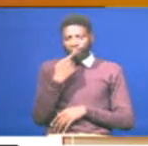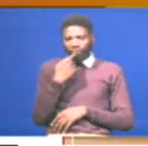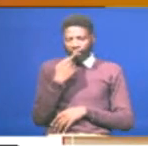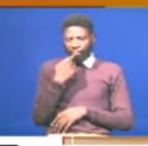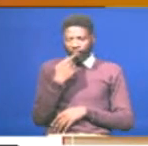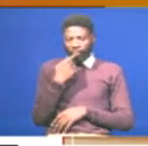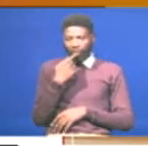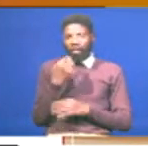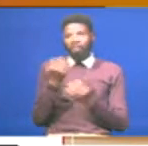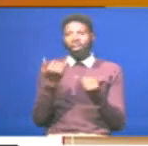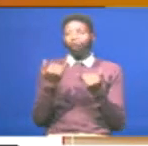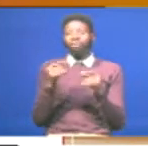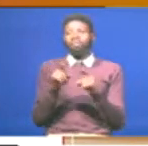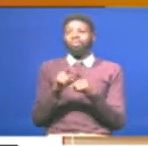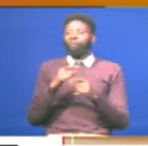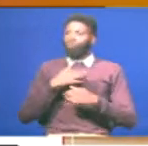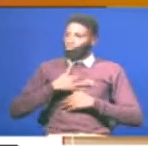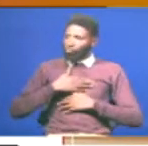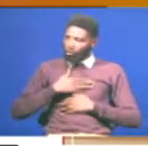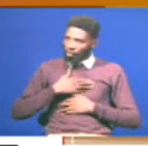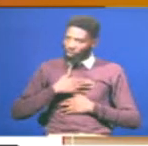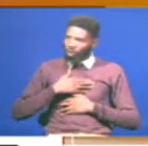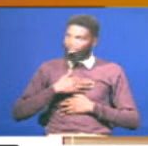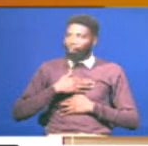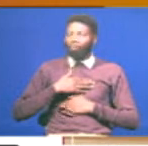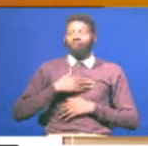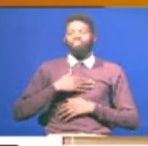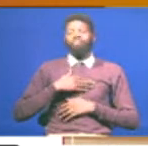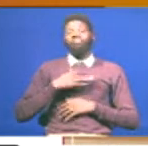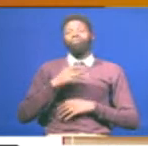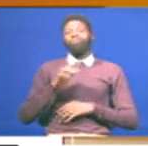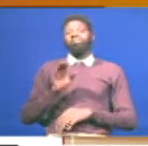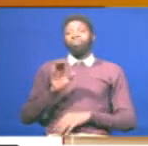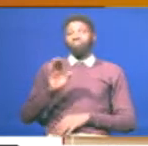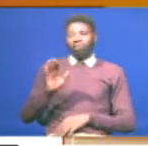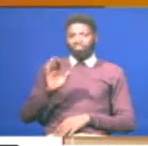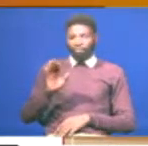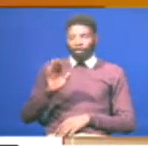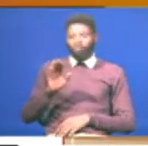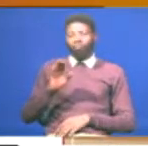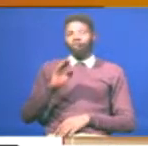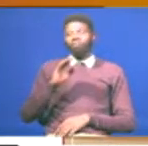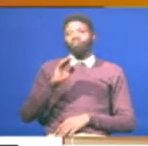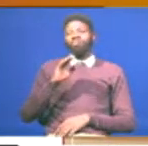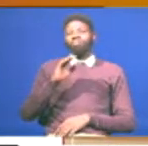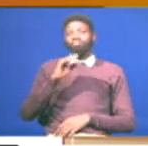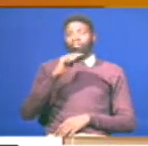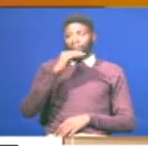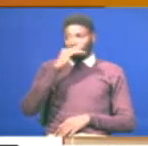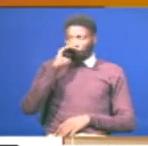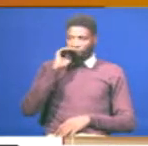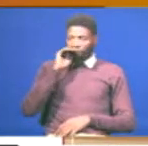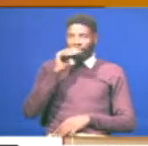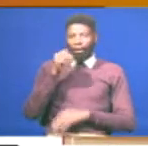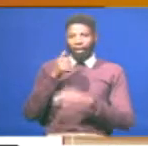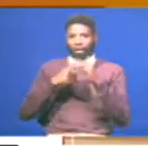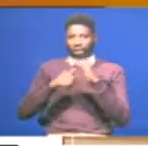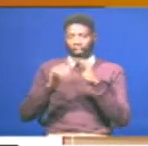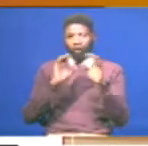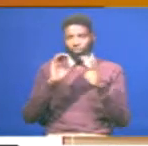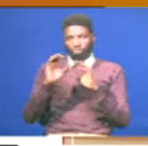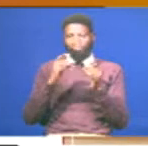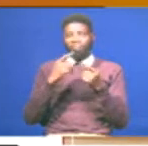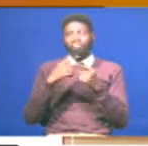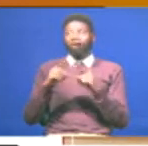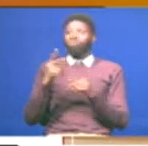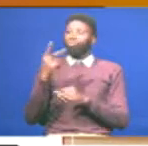now Right Honorable Prime Secretary, right. Musalia Mudavadi, was in Communications. But twice Parliament